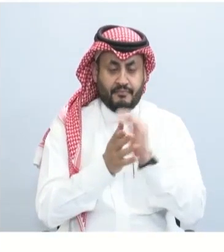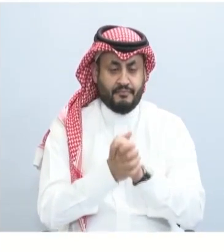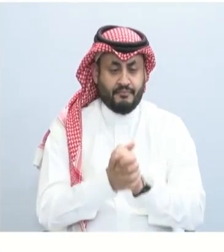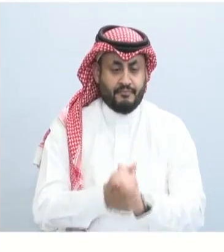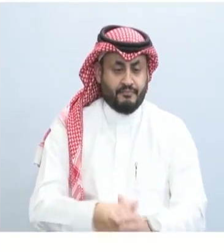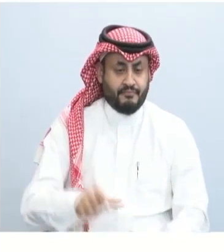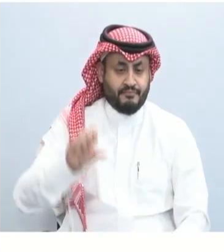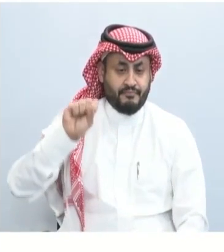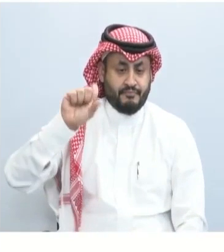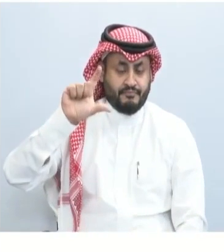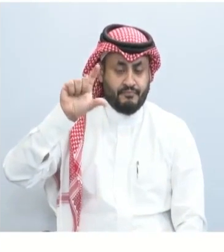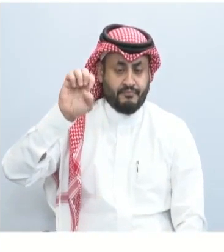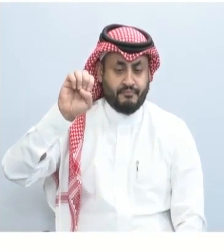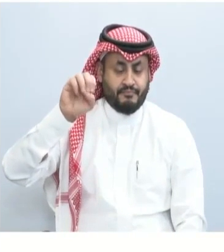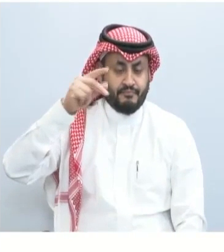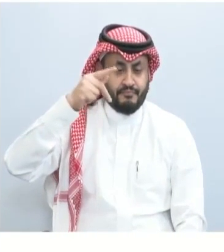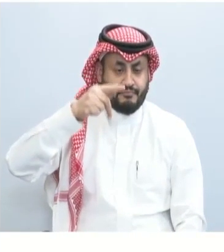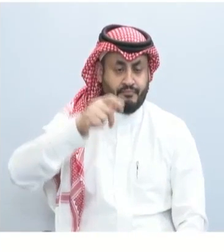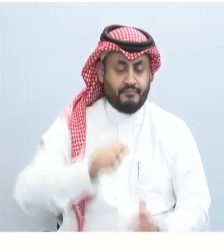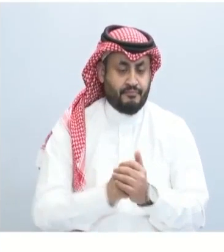Sleep. Sleep.